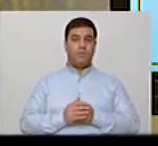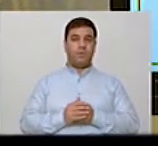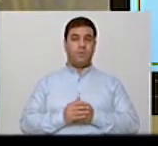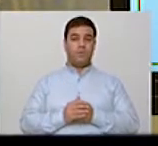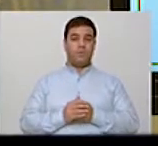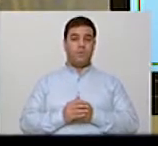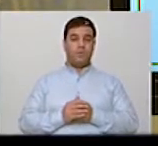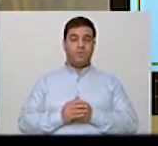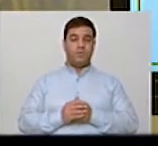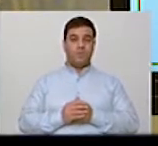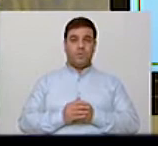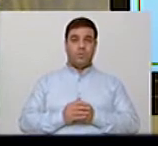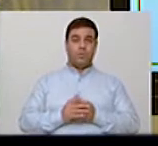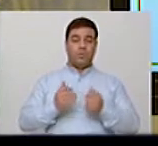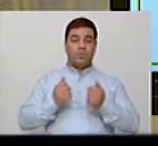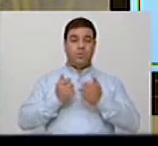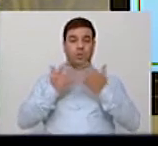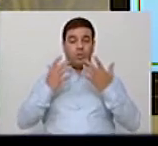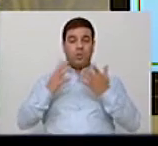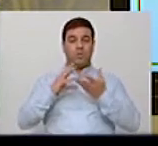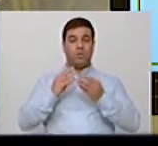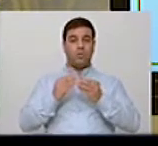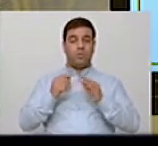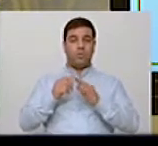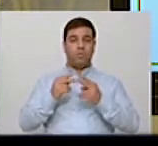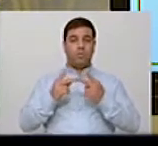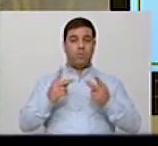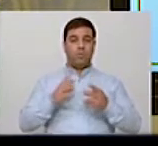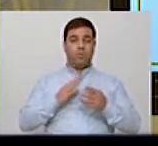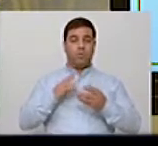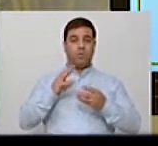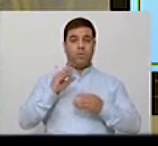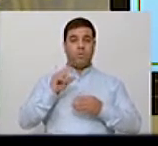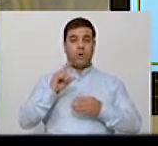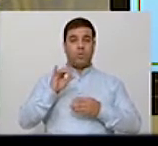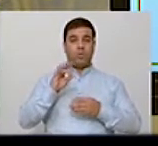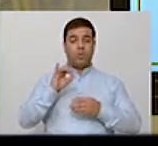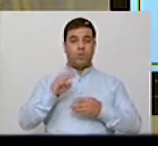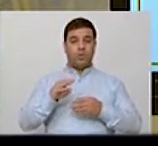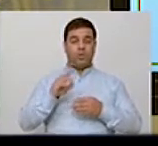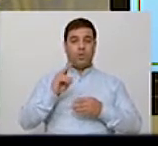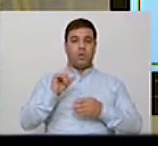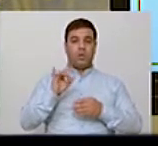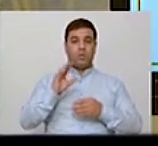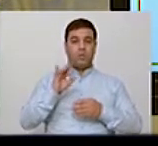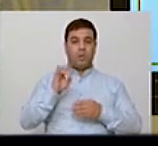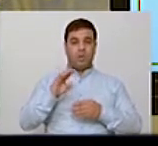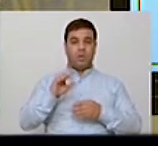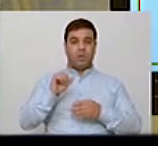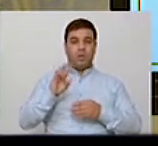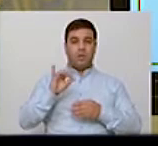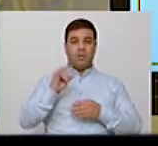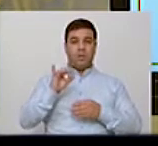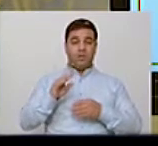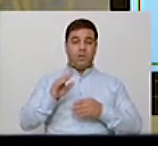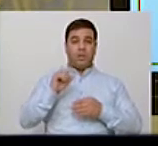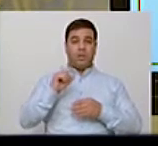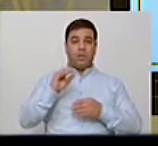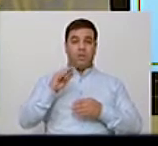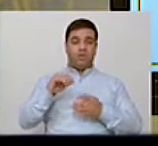Demak, yorug'lik bosqichida hosil bo'lgan mahsulotlar, ya'ni karbonat angidrid hamda ATF